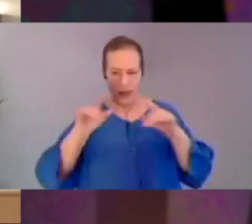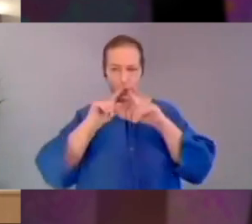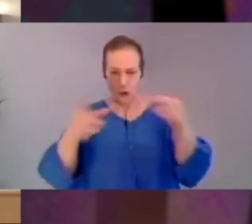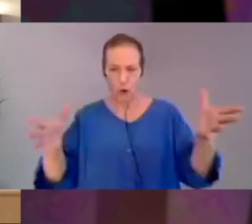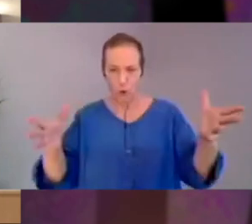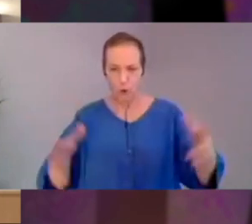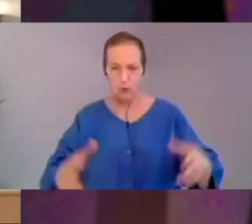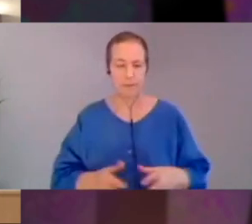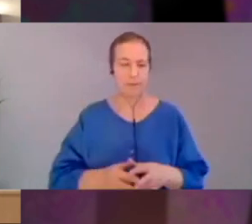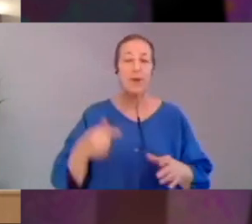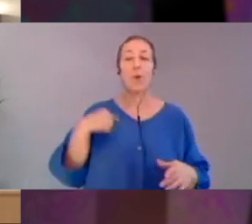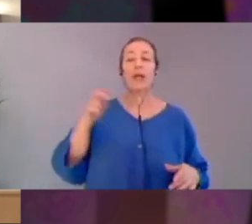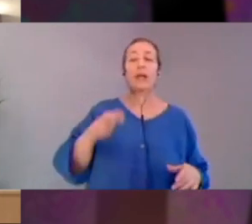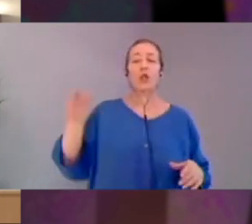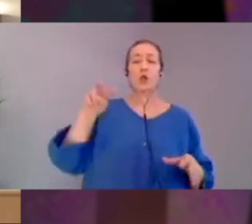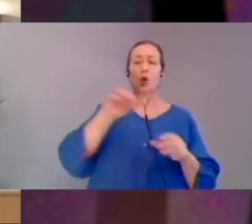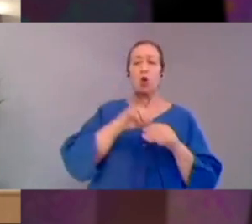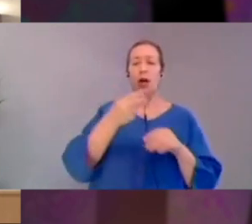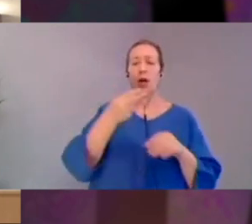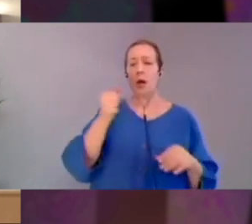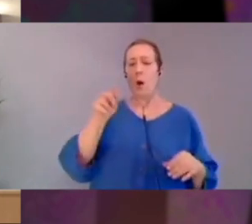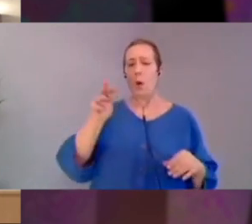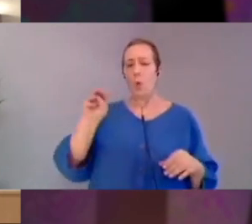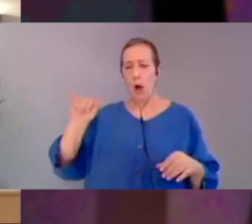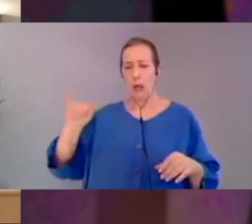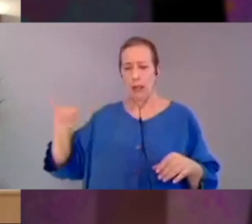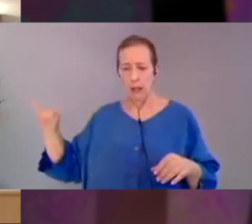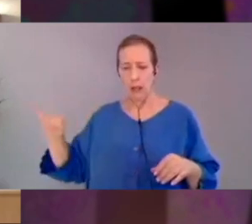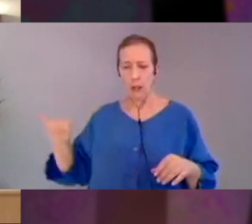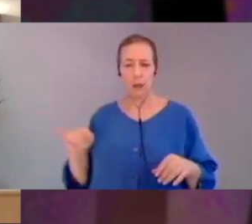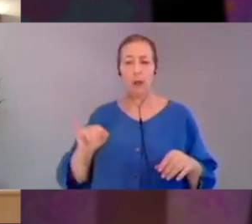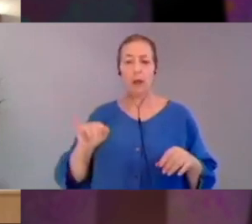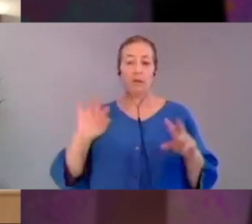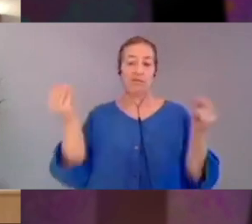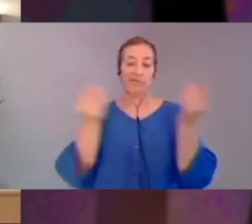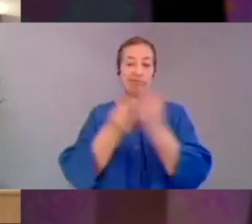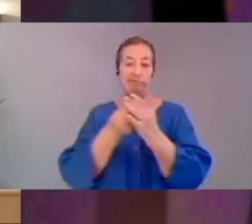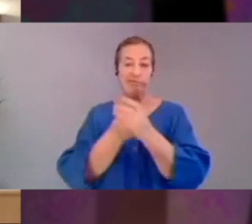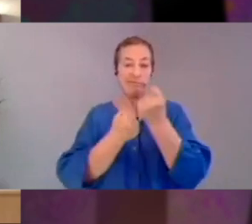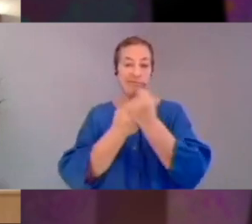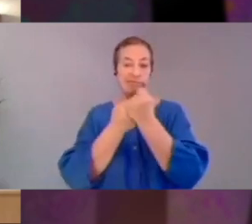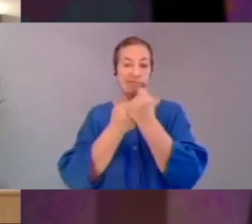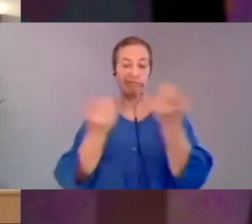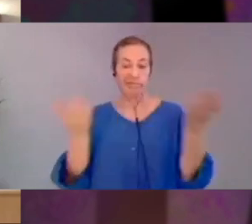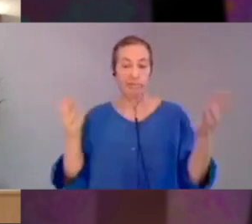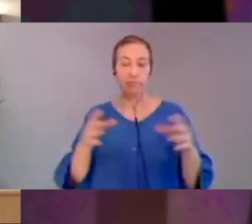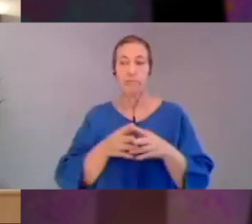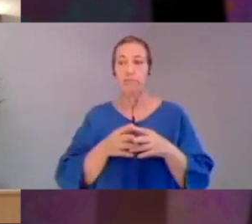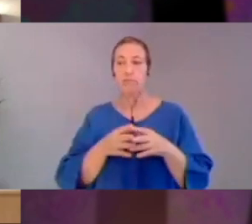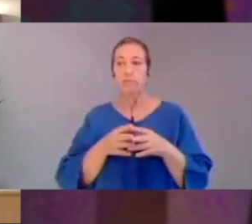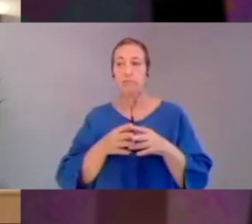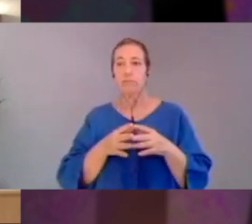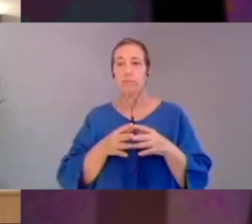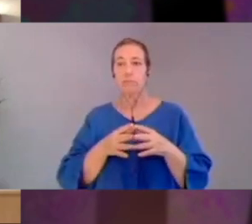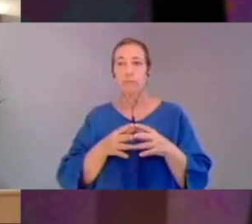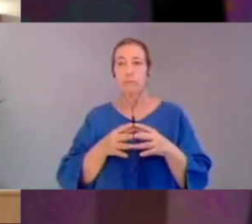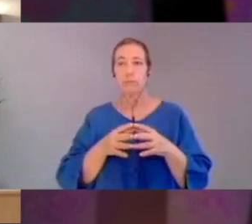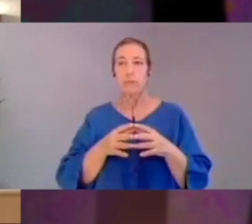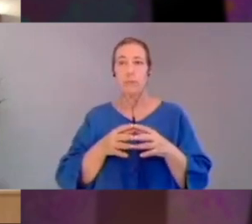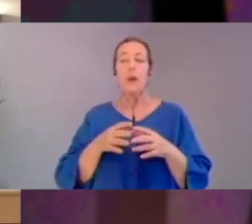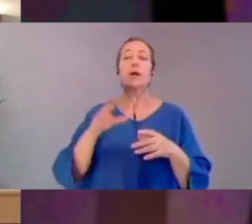this tour once in Hawaii that was completely unfunded by funders. We did a